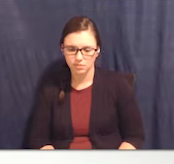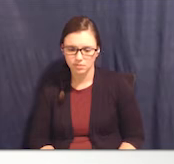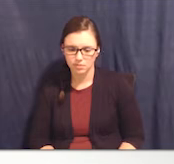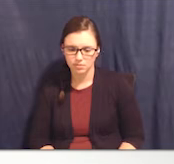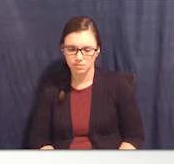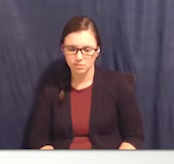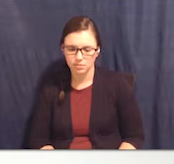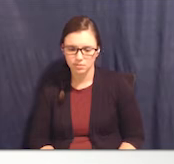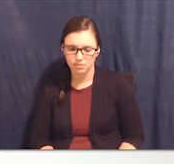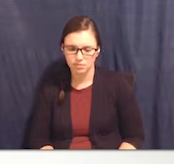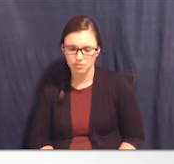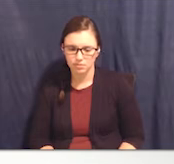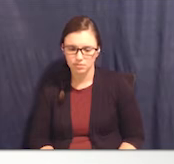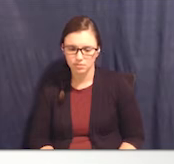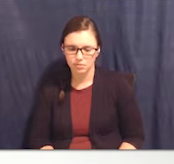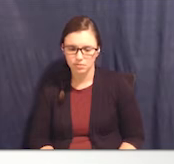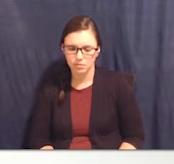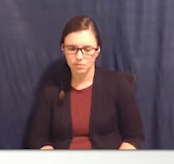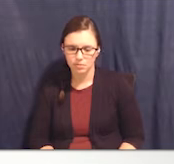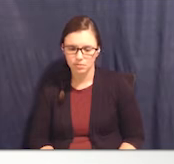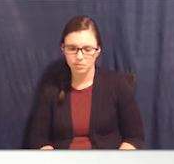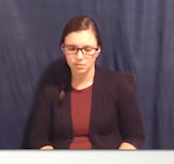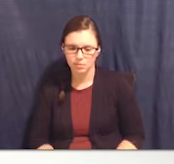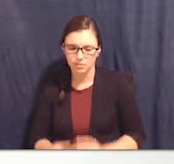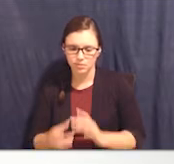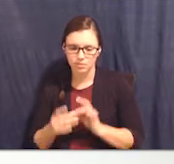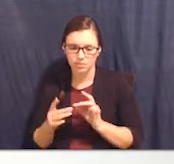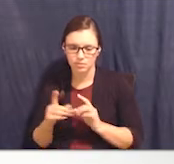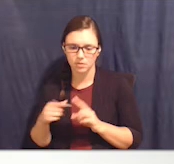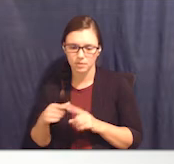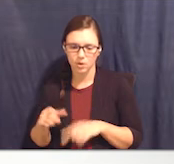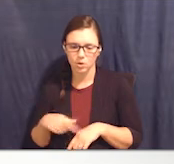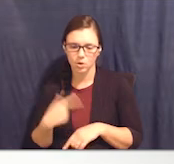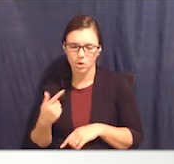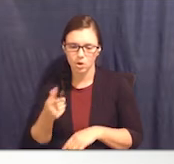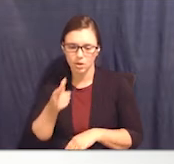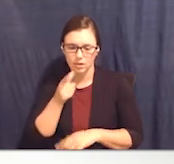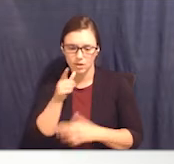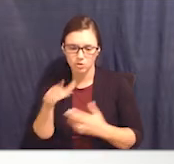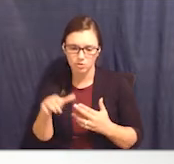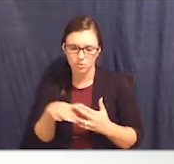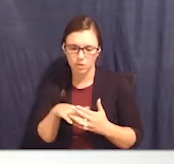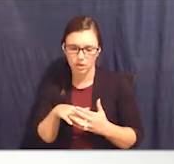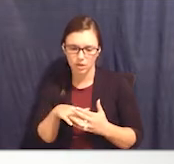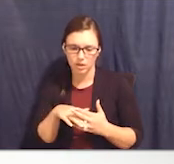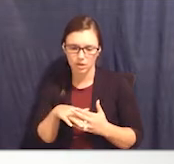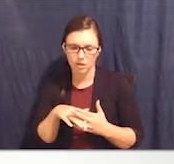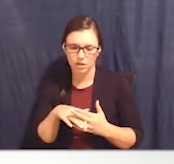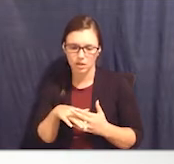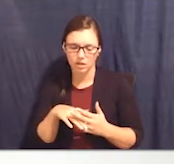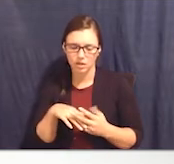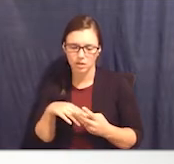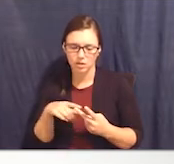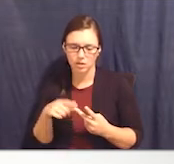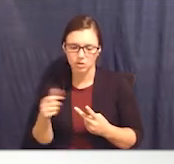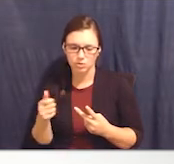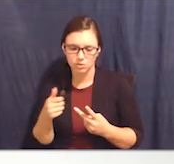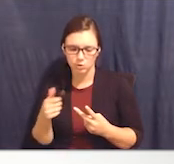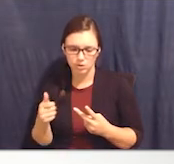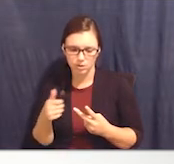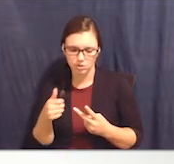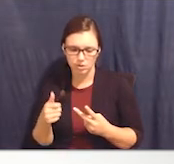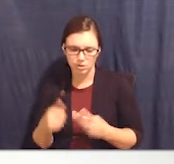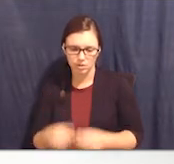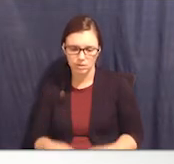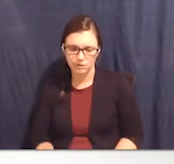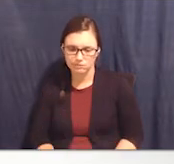teachers can look for creative funding through, because if your school is, for example, Title I or something like that, there are other ways to get funding